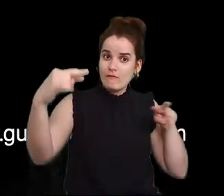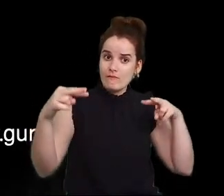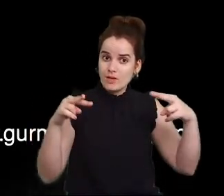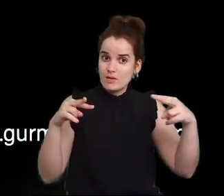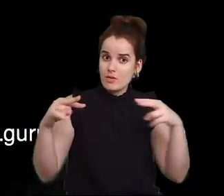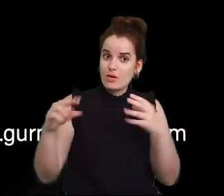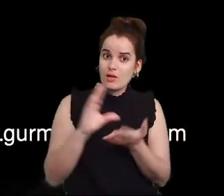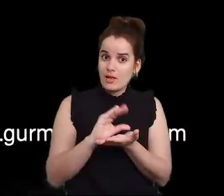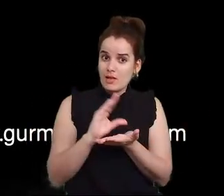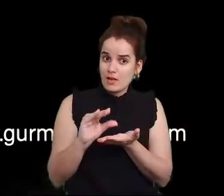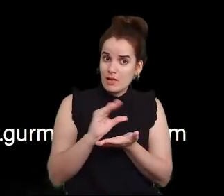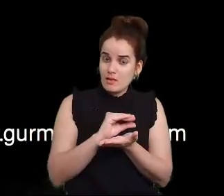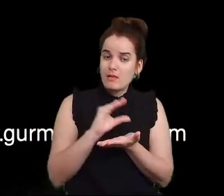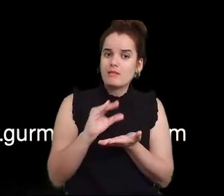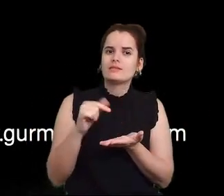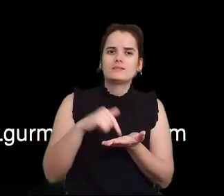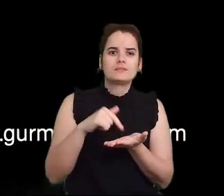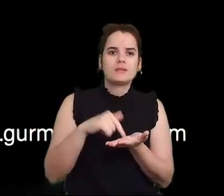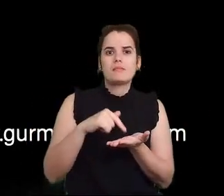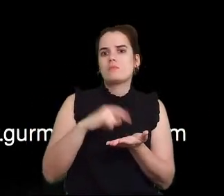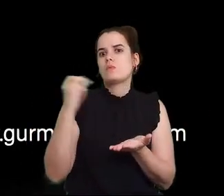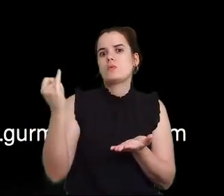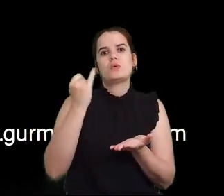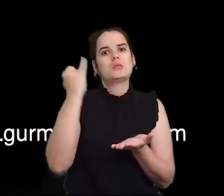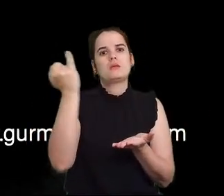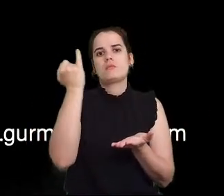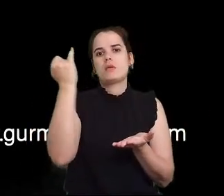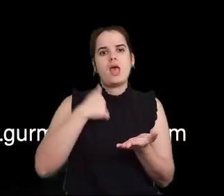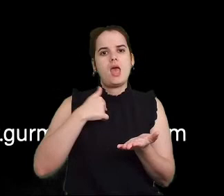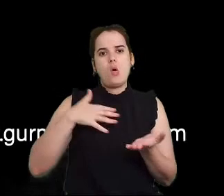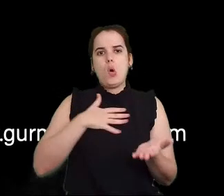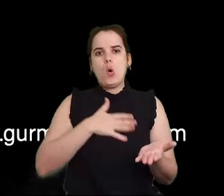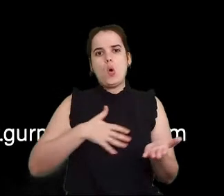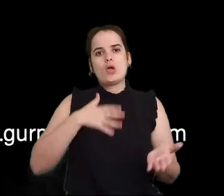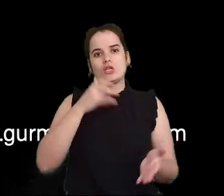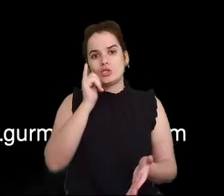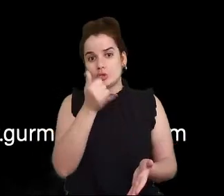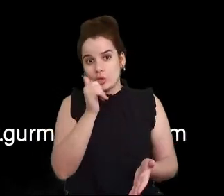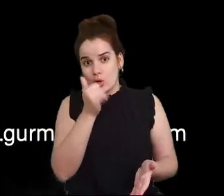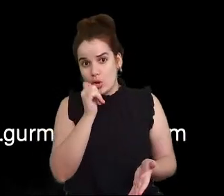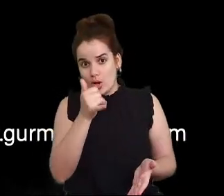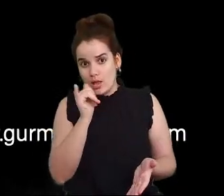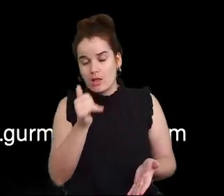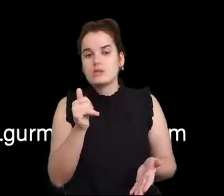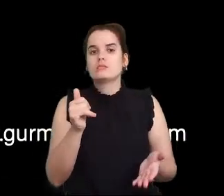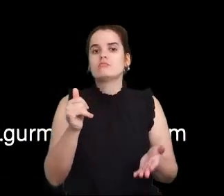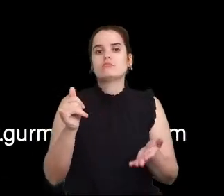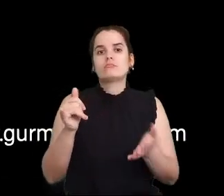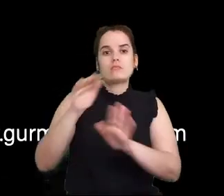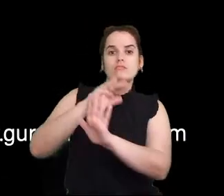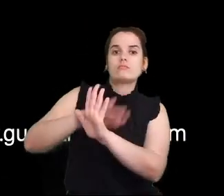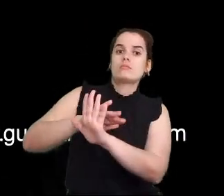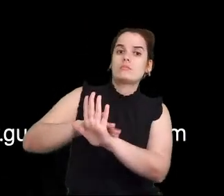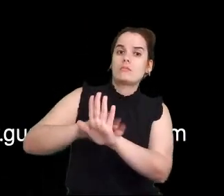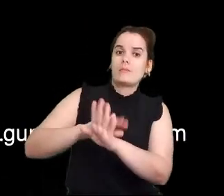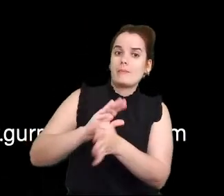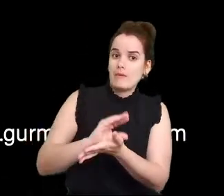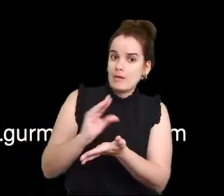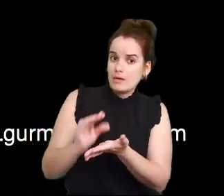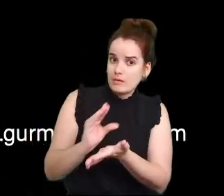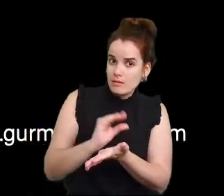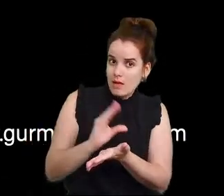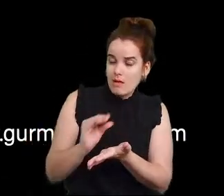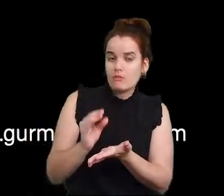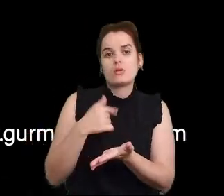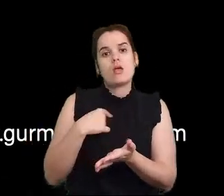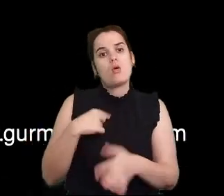storytelling. That's what I use in journalism. That's what I use in teaching. And the last bit is code.